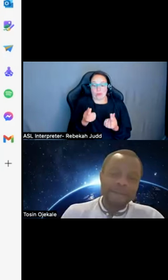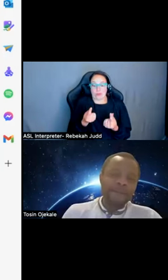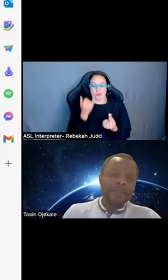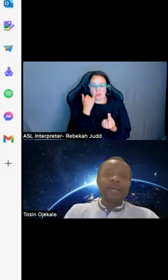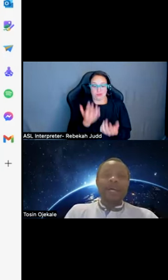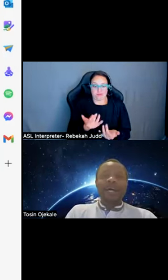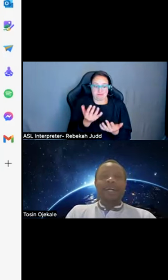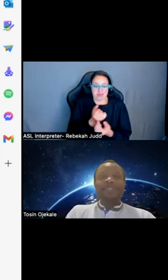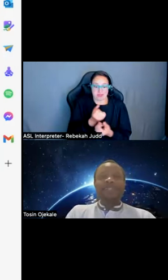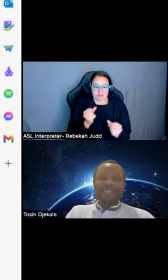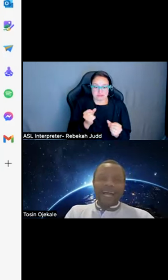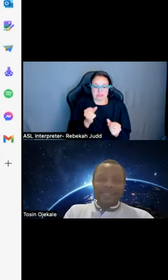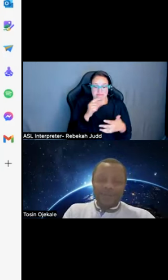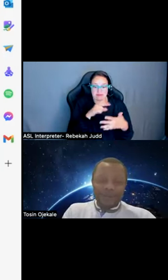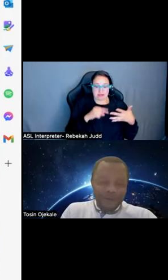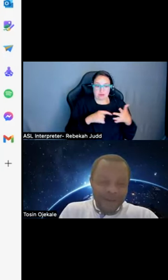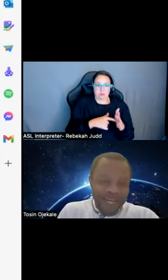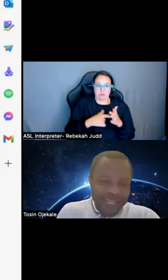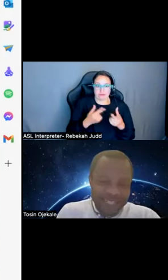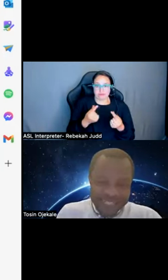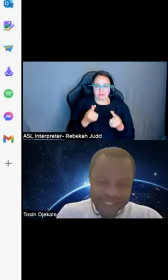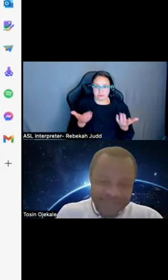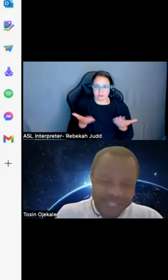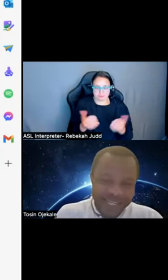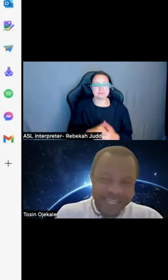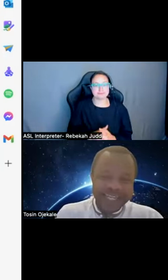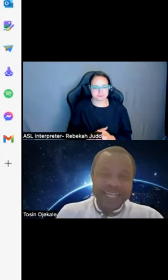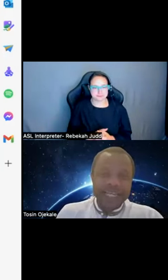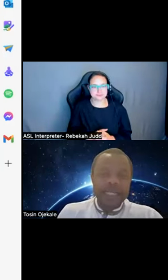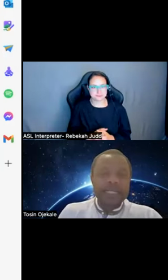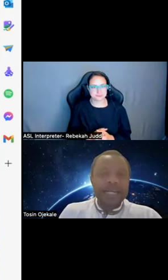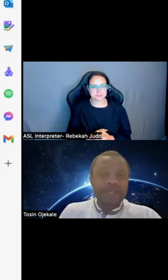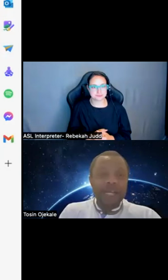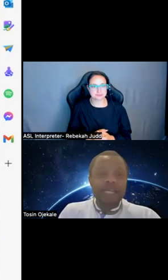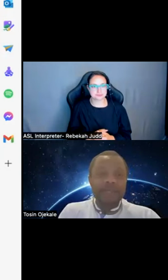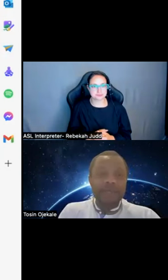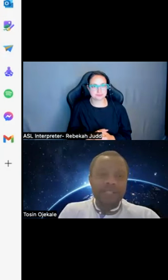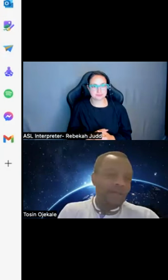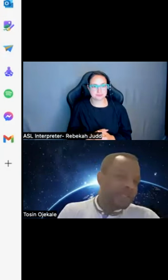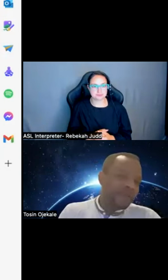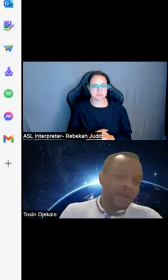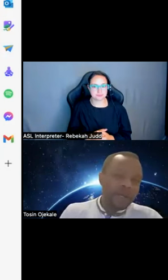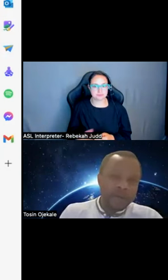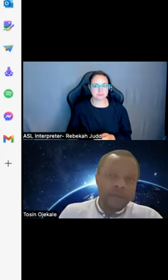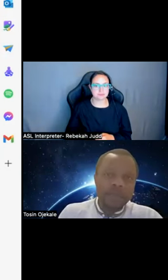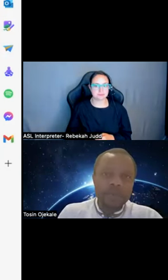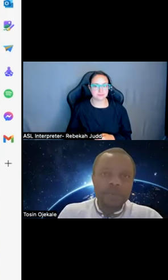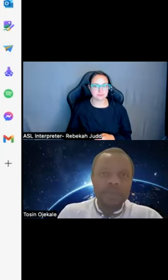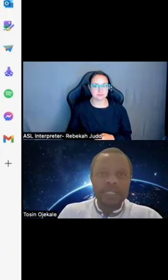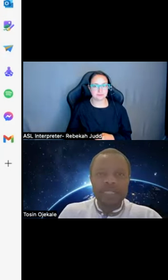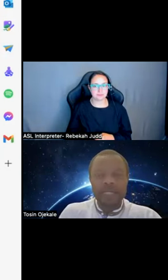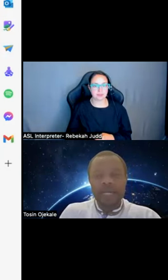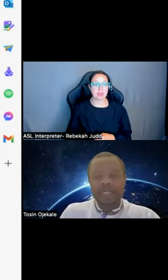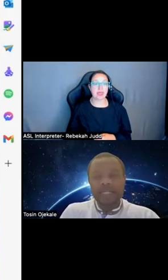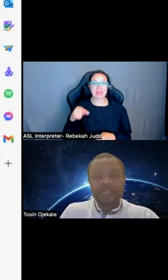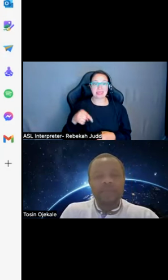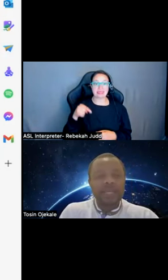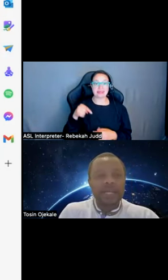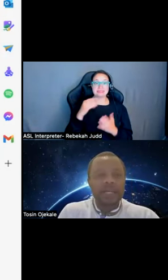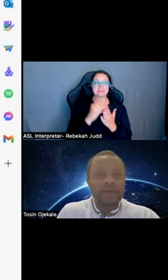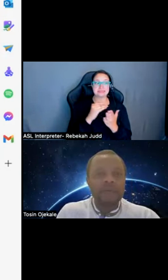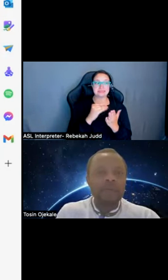center? This aspect of our lesson today is actually a specialty for a lot of people. This